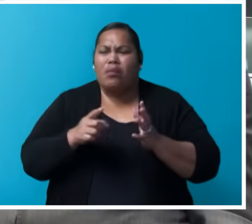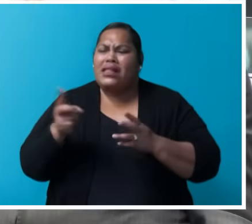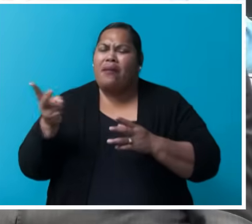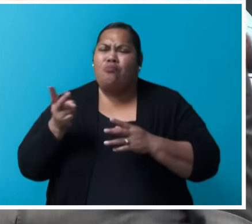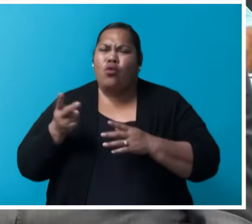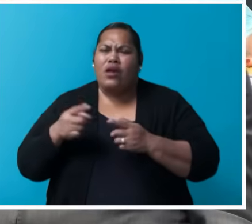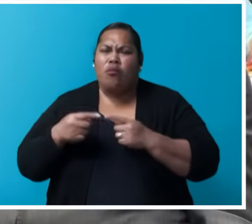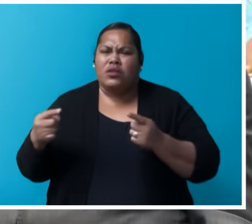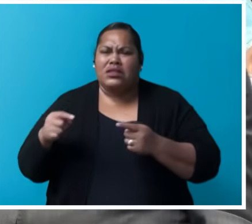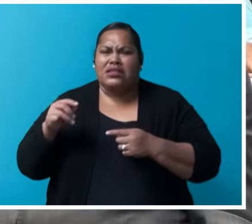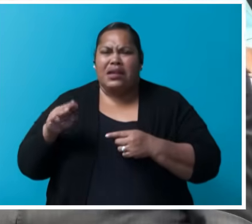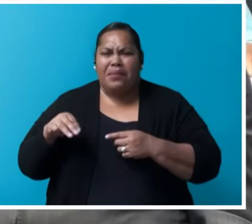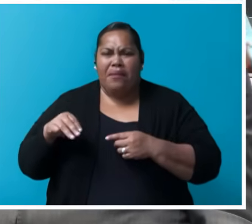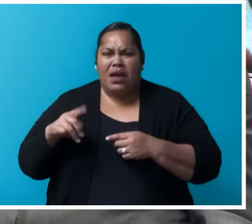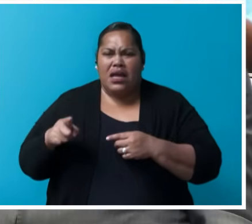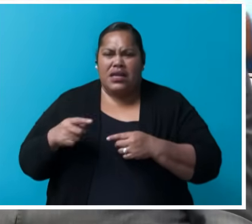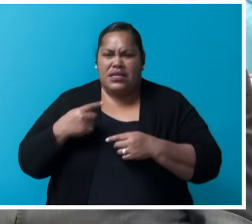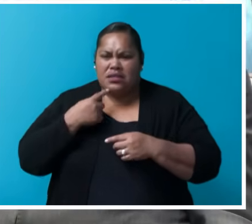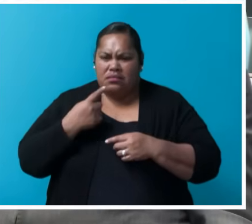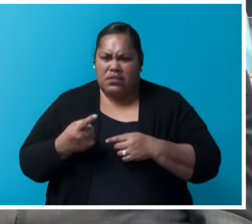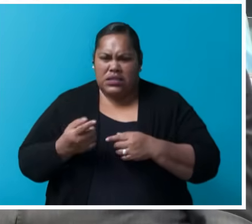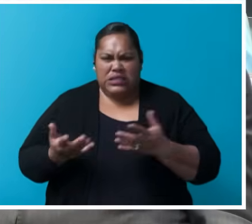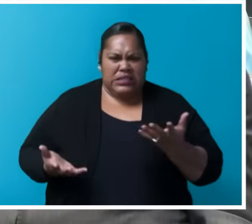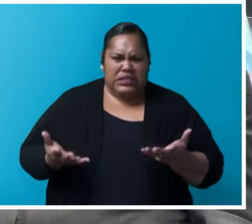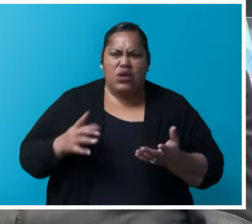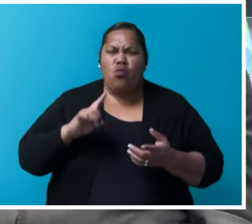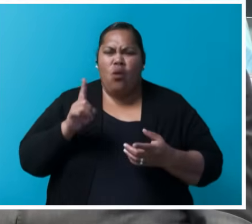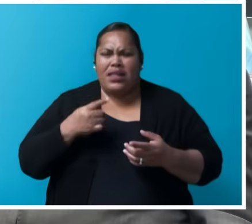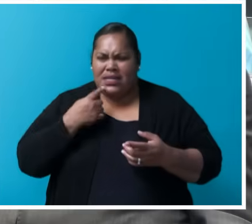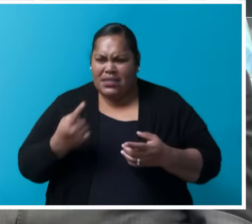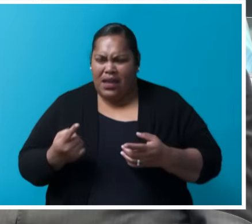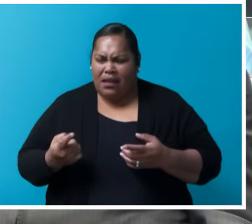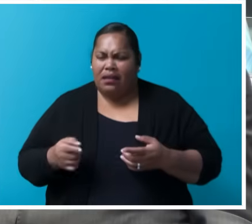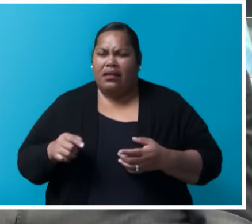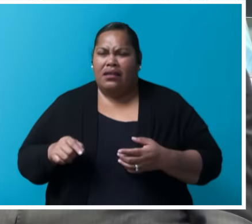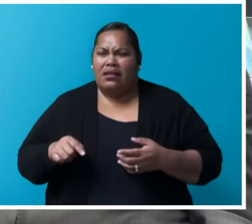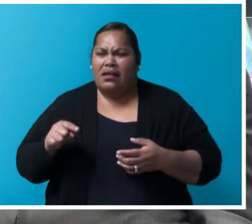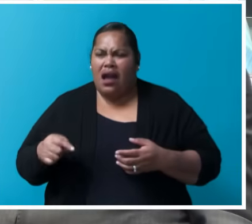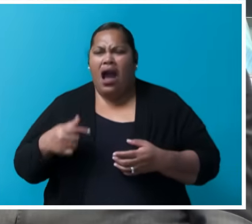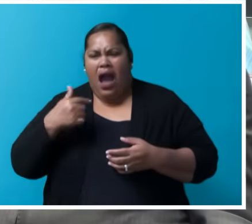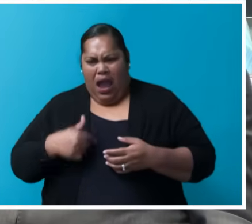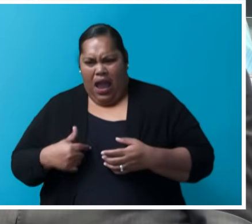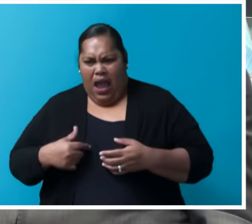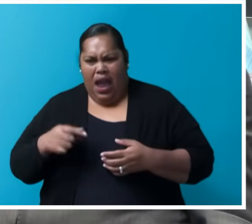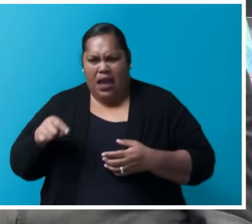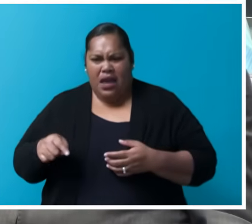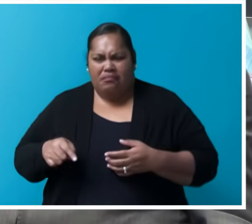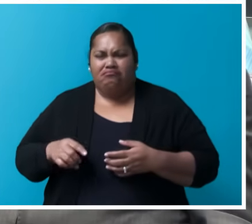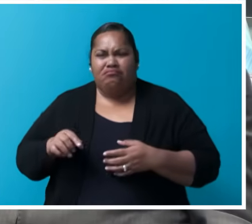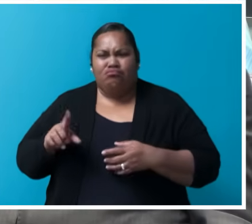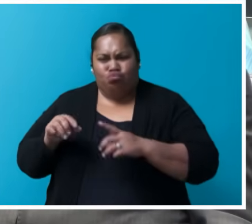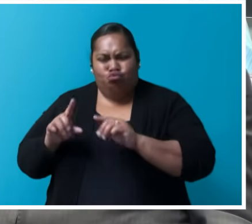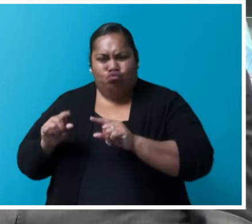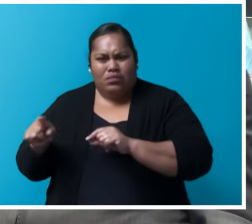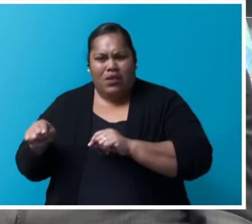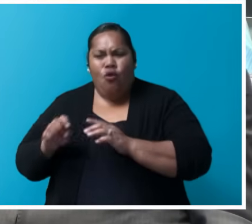they contradicted themselves. On one hand, they're saying, he was quoting IMF growth forecast, global